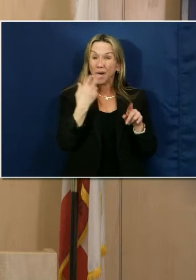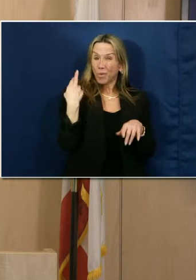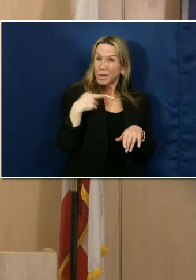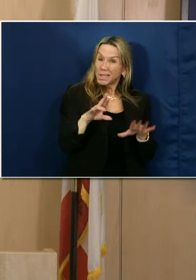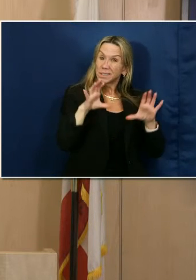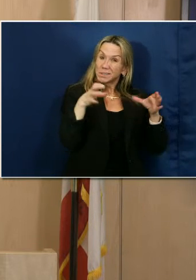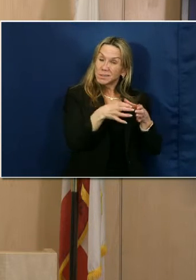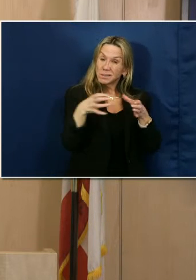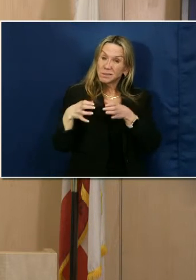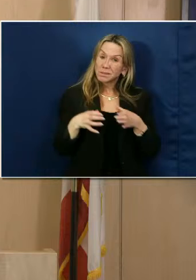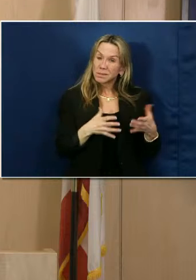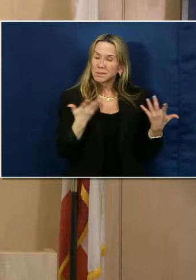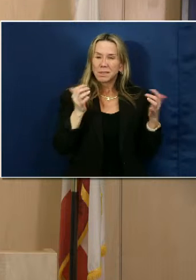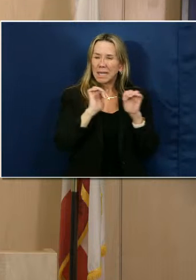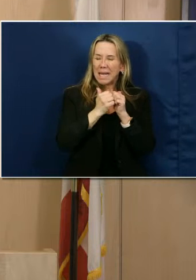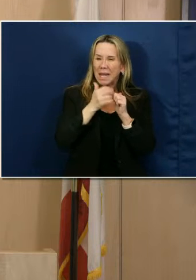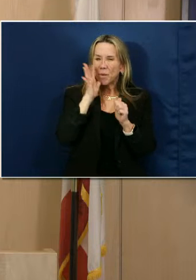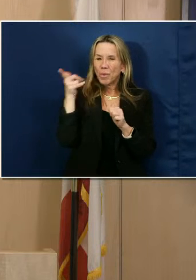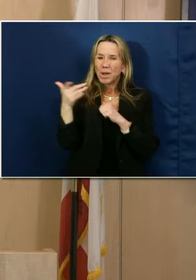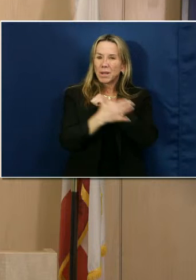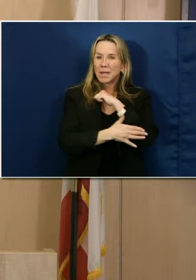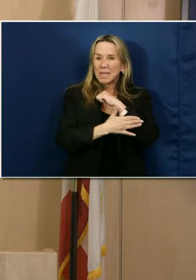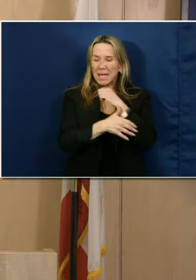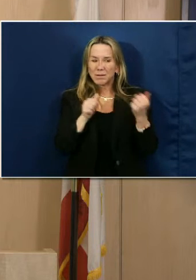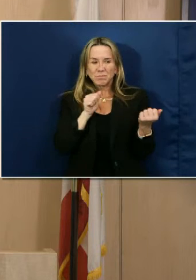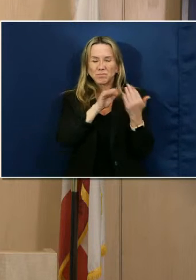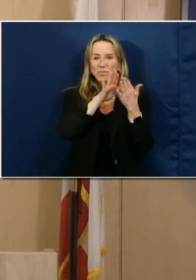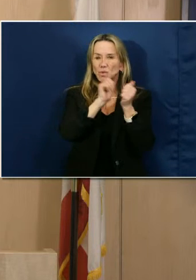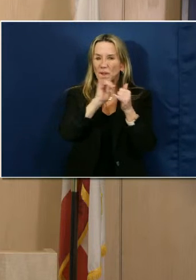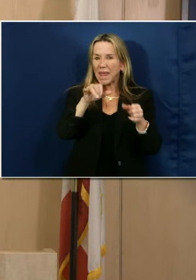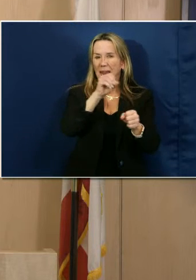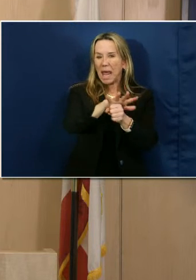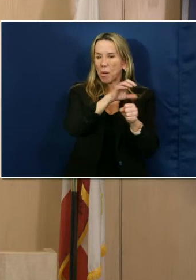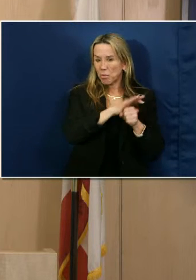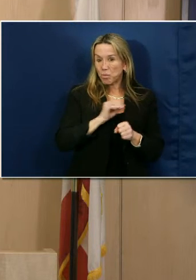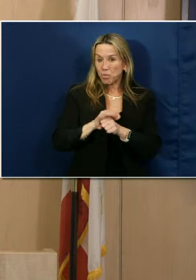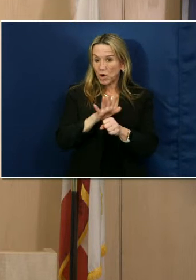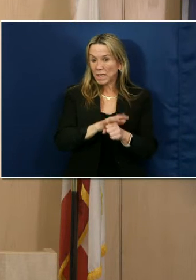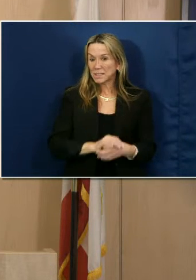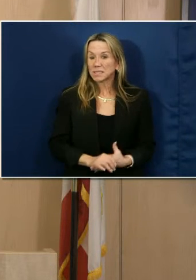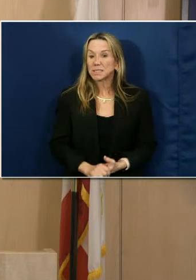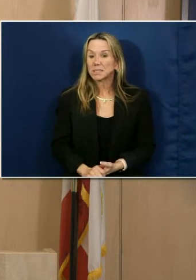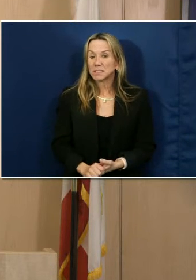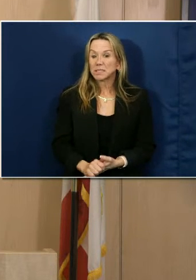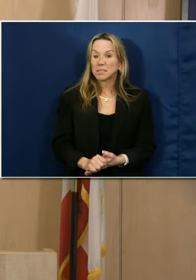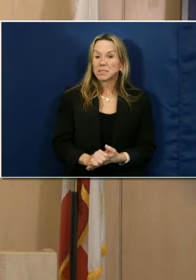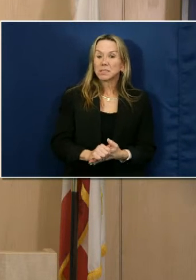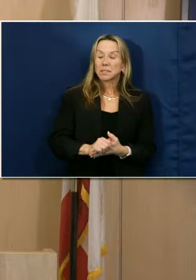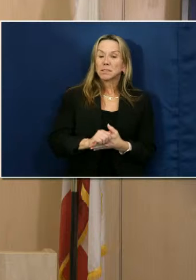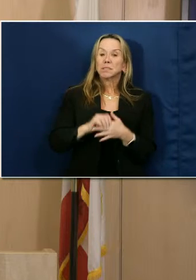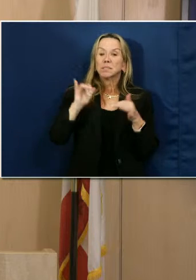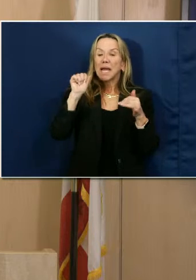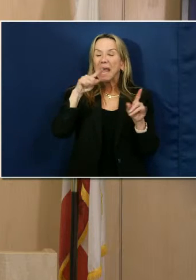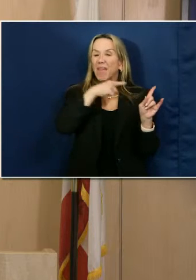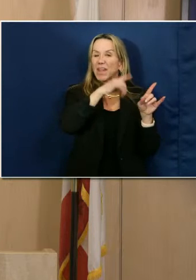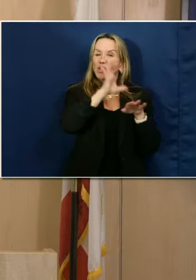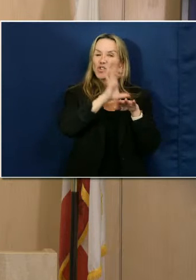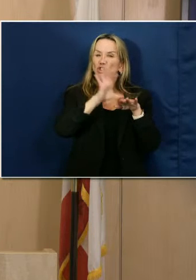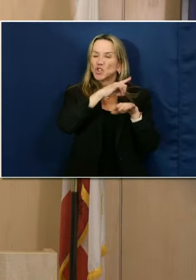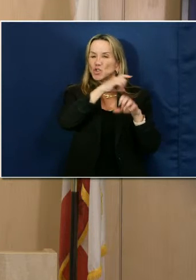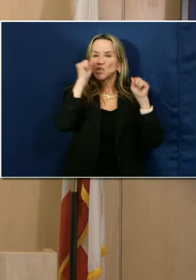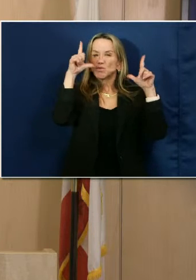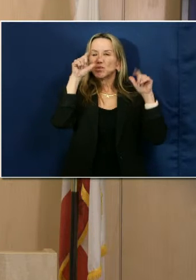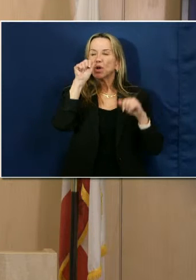will go about dealing with the outbreaks at the Awakened Church? Yeah, in relation to the first one, I think Dr. Wooten's addressed this. We're going to follow the guidance from the state